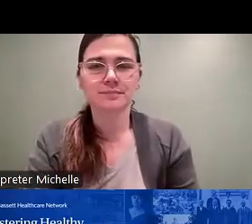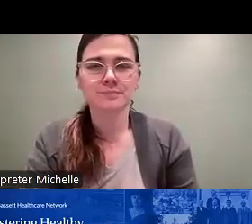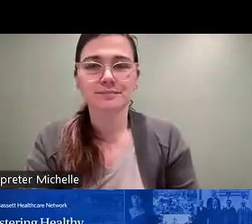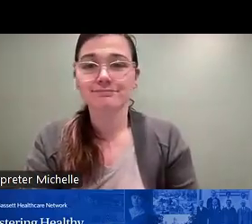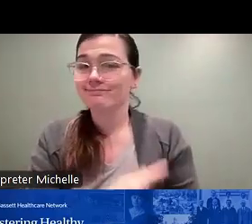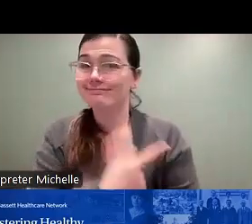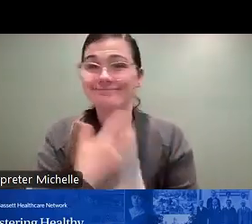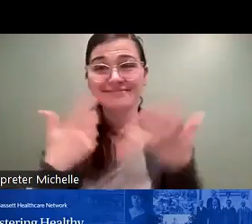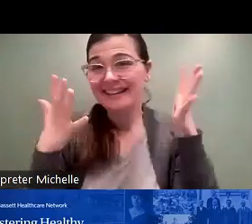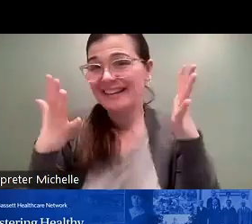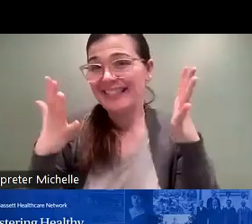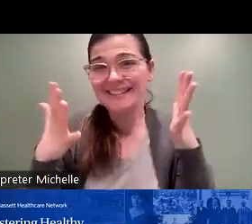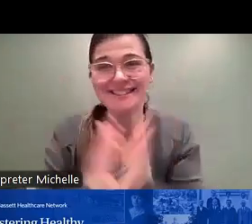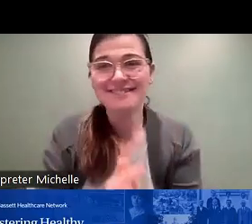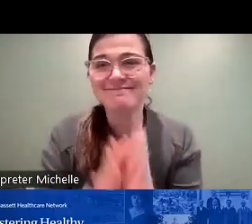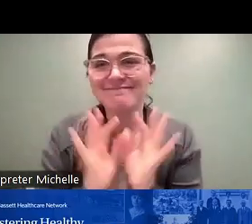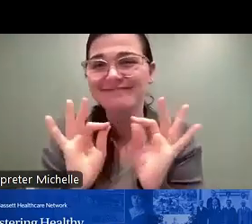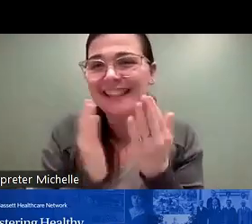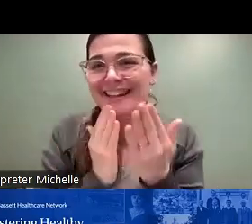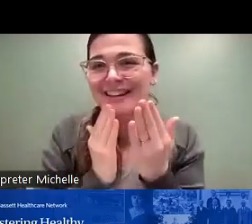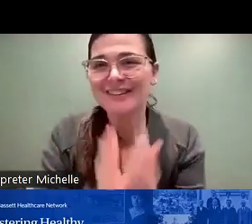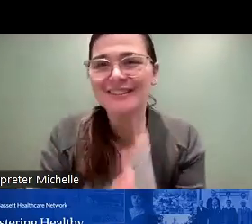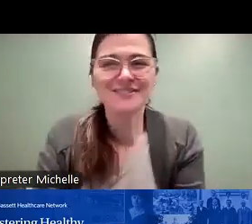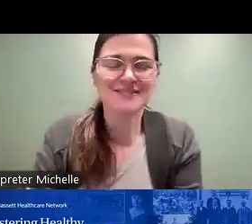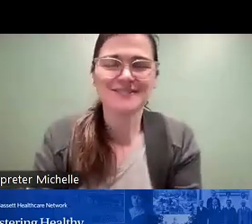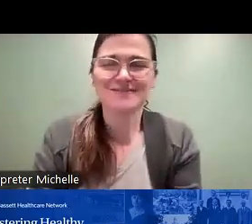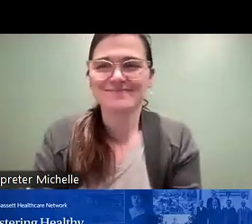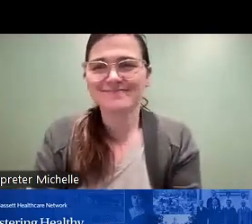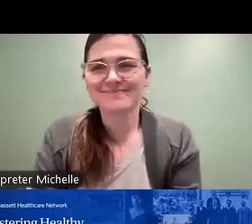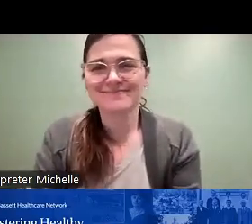That's all I had. Thank you.